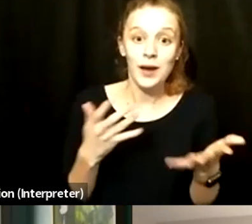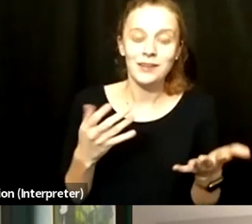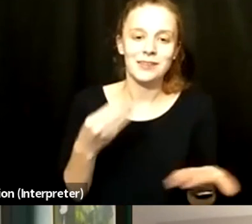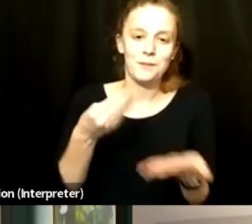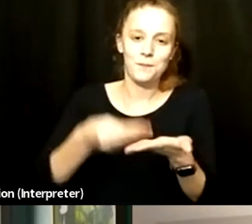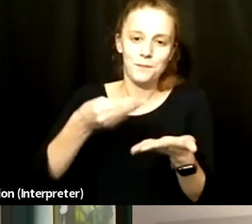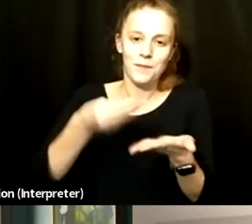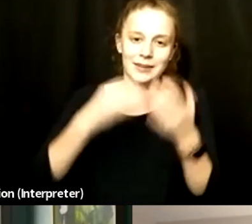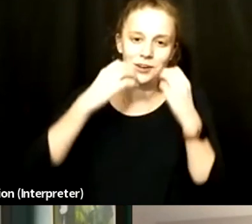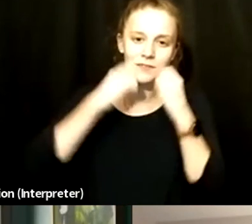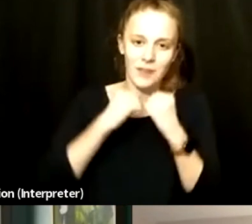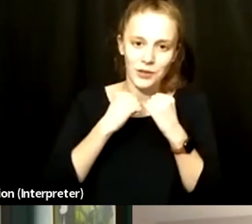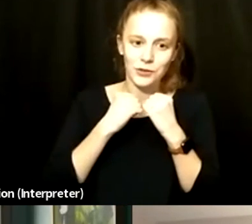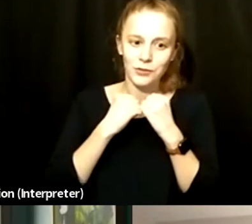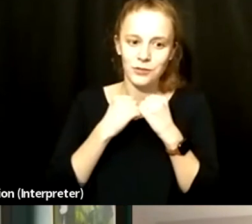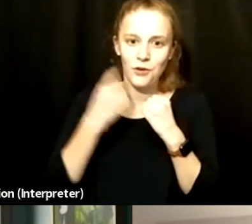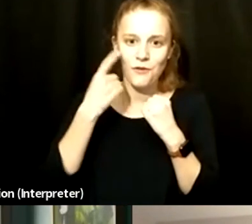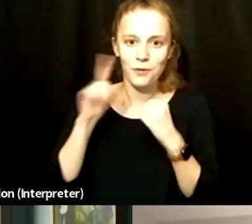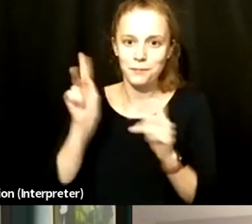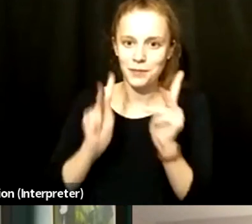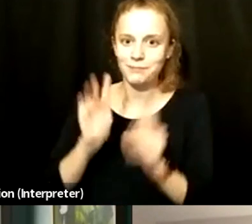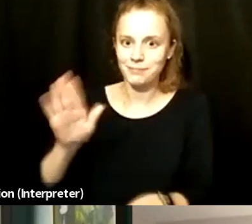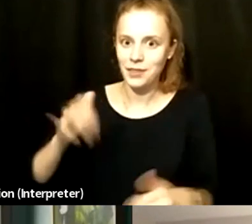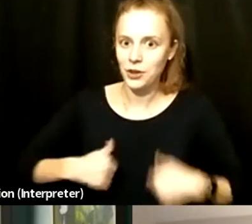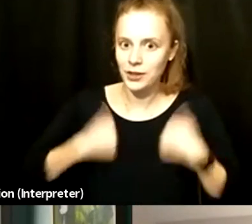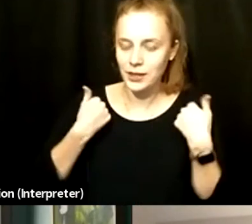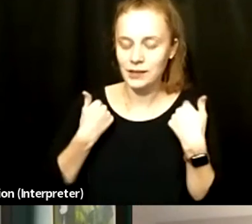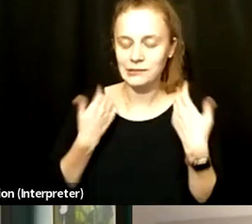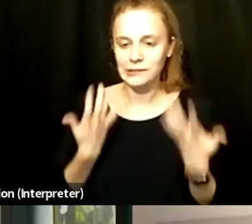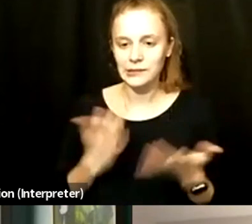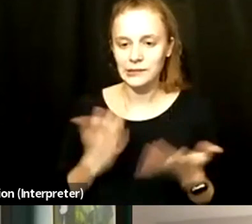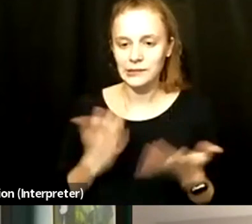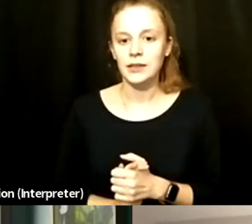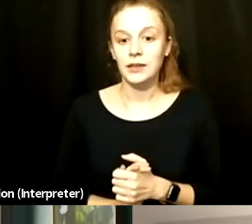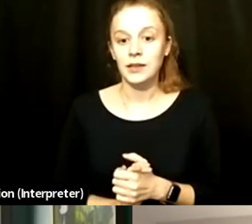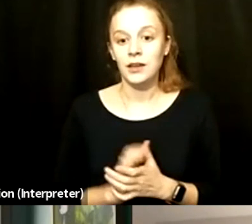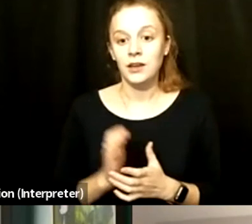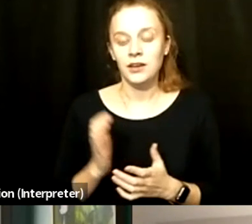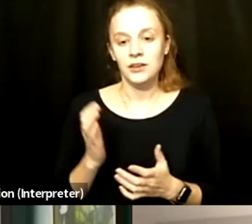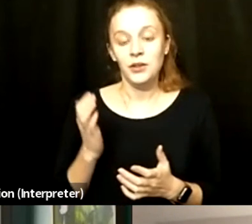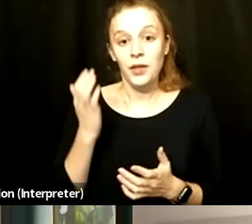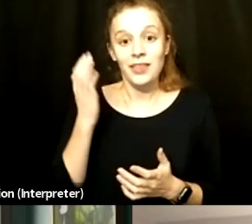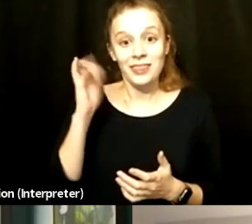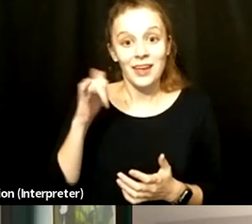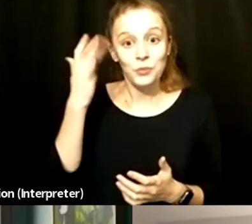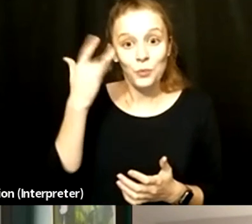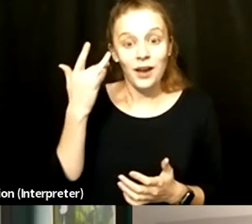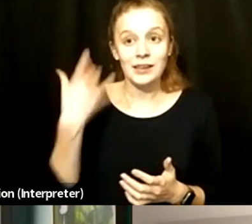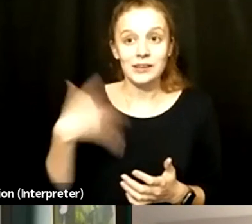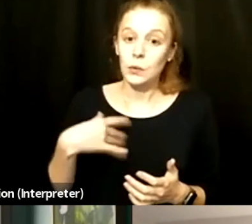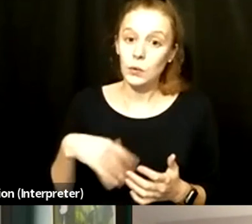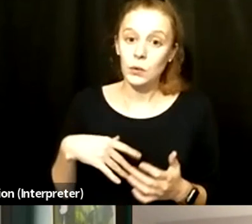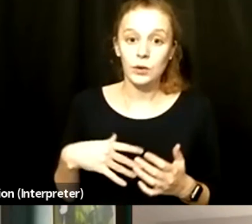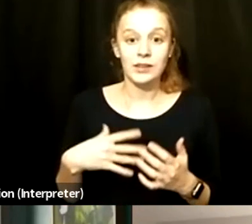lives, and so which is why it's so rooted with